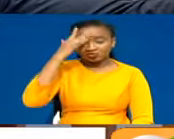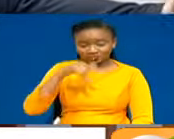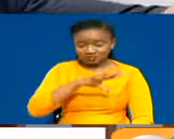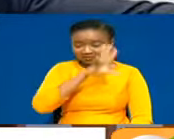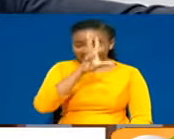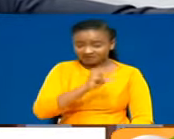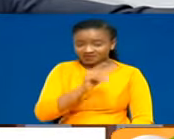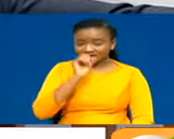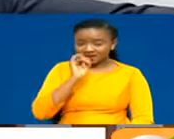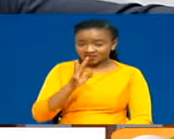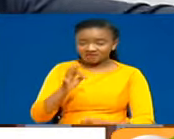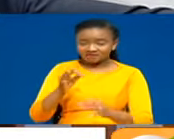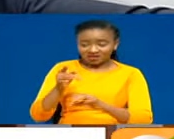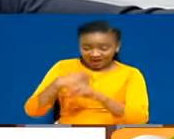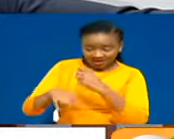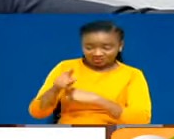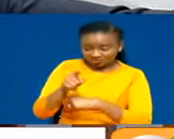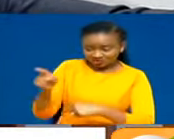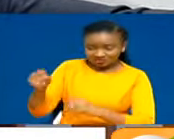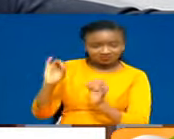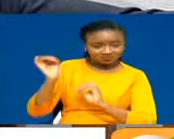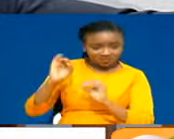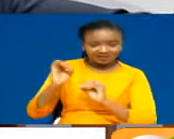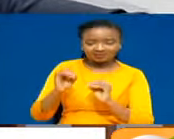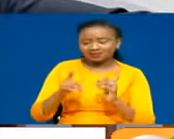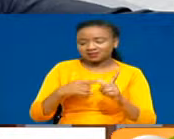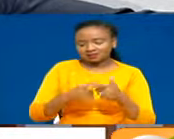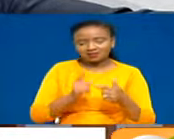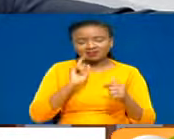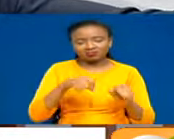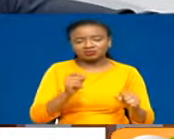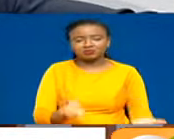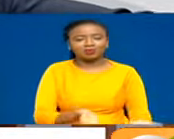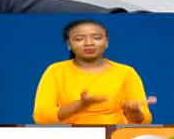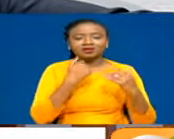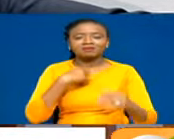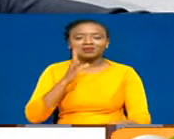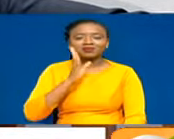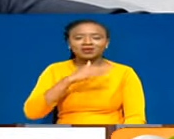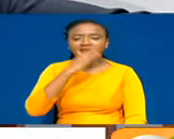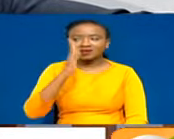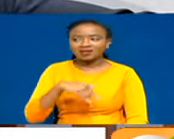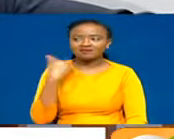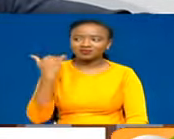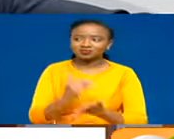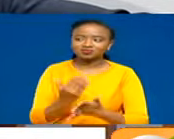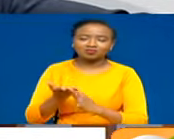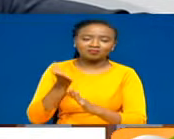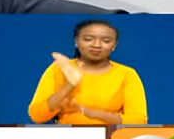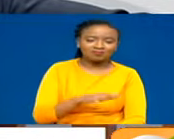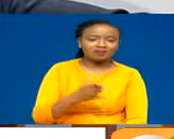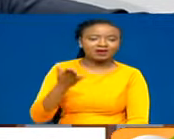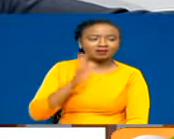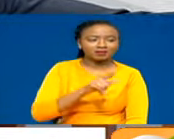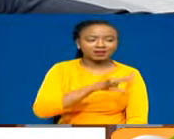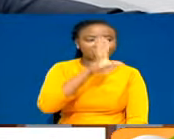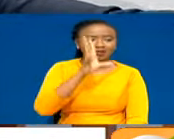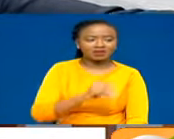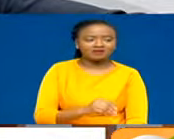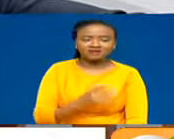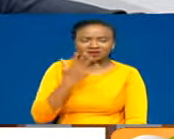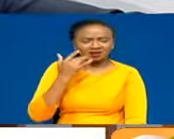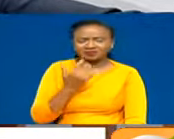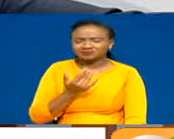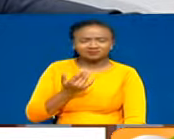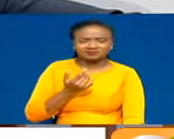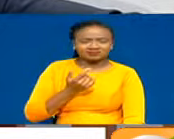progress? We have to keep doing, and I will never stop coming back. Never, I will never ever stop coming back here. It's just